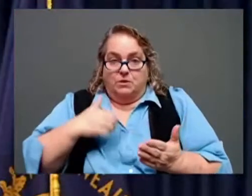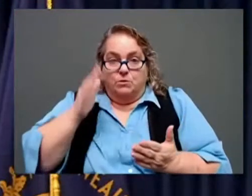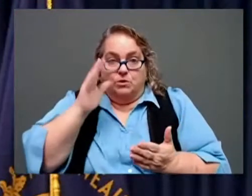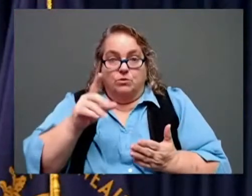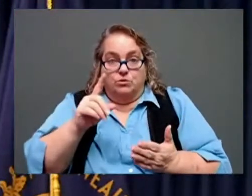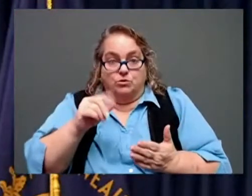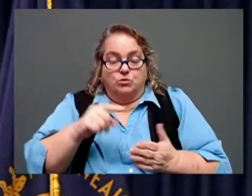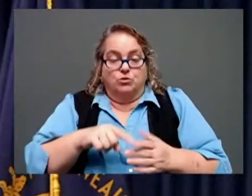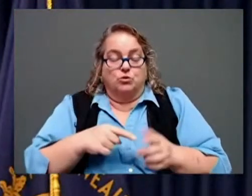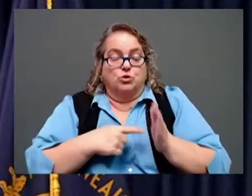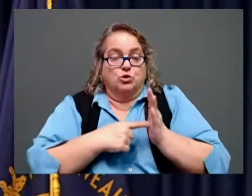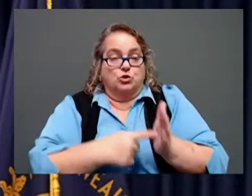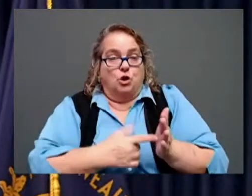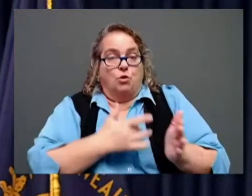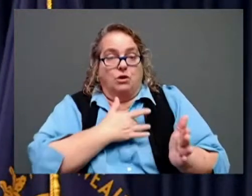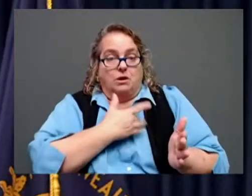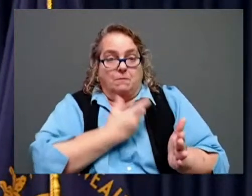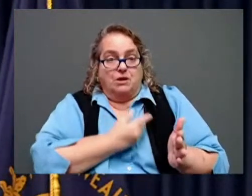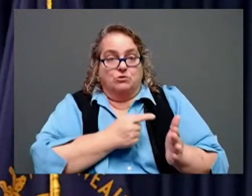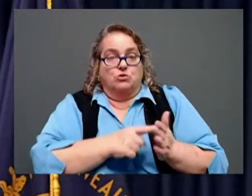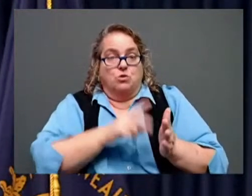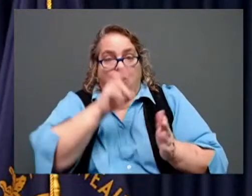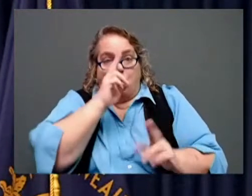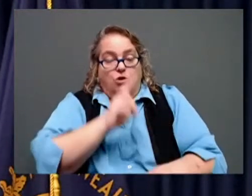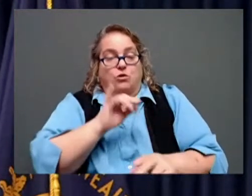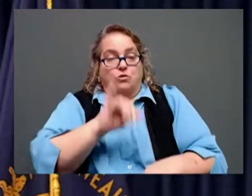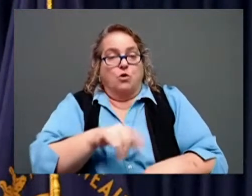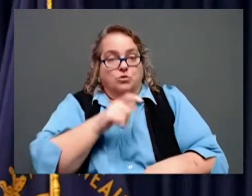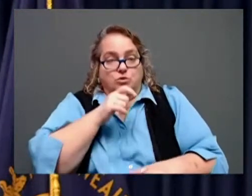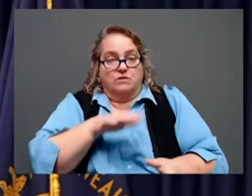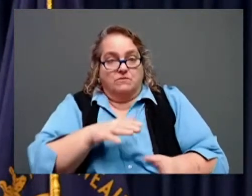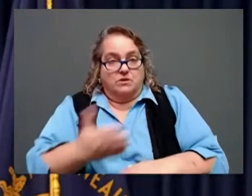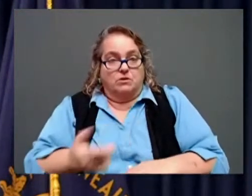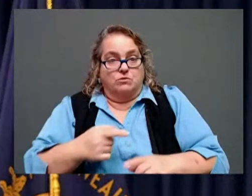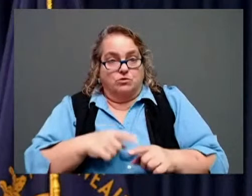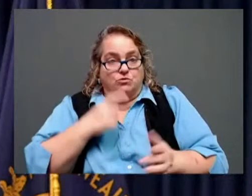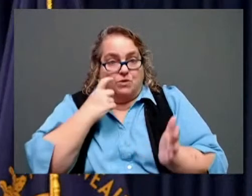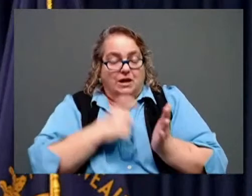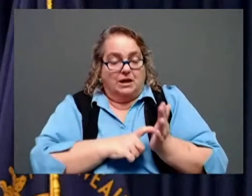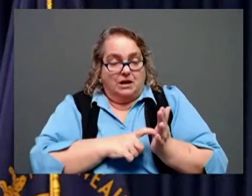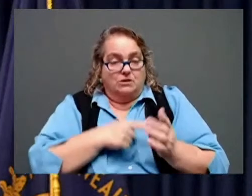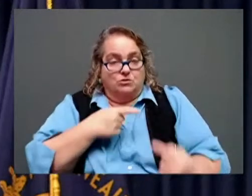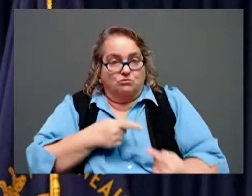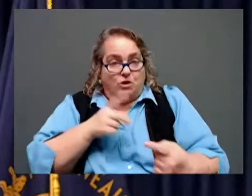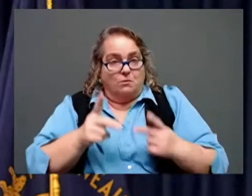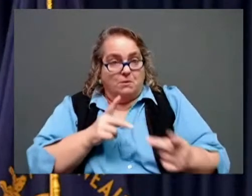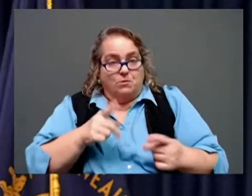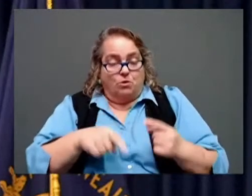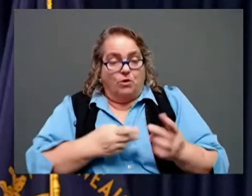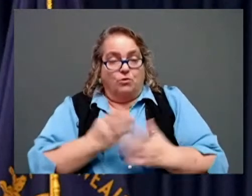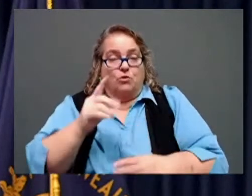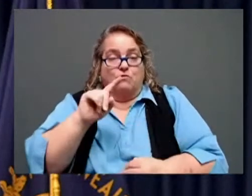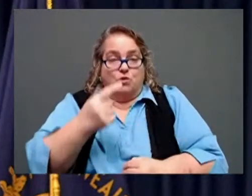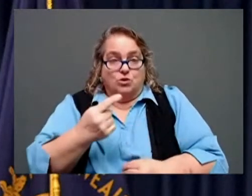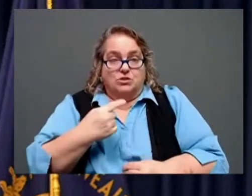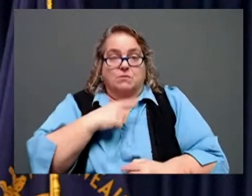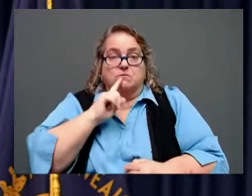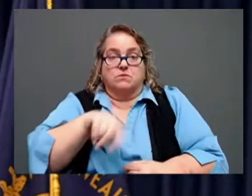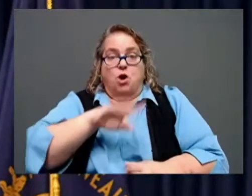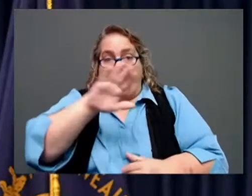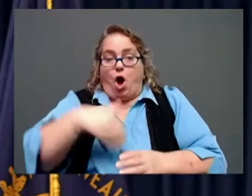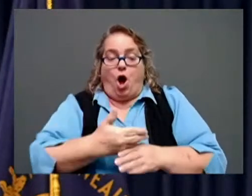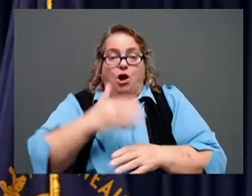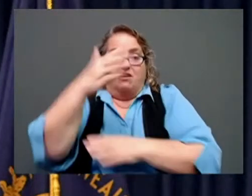compassion, to honor those that are lost, and to recognize the struggle that people are going through. First, I'm directing all flags at all state